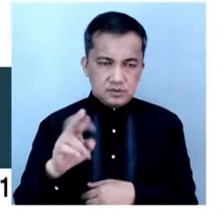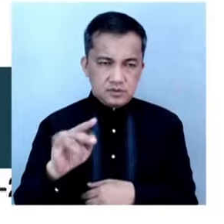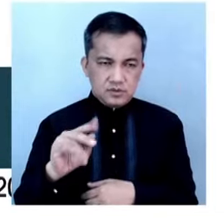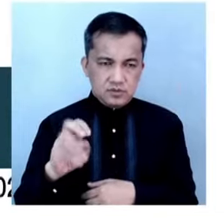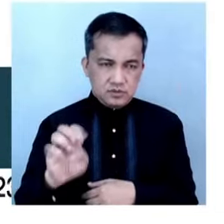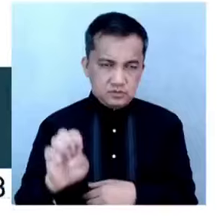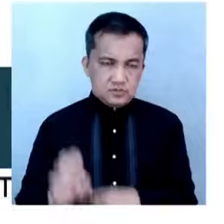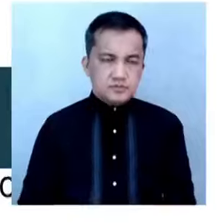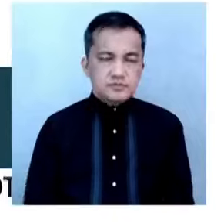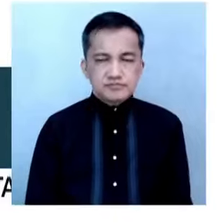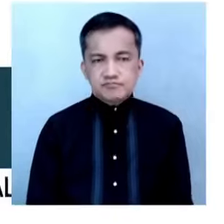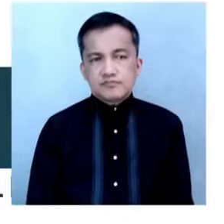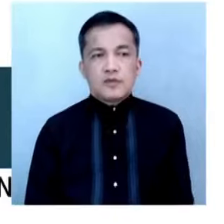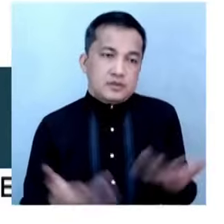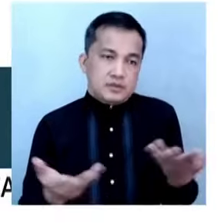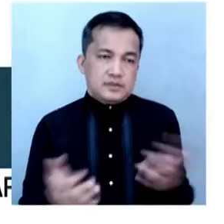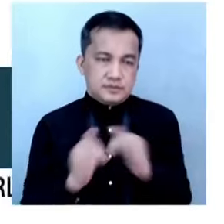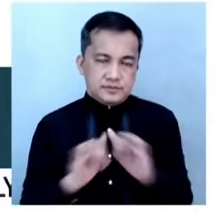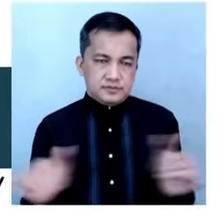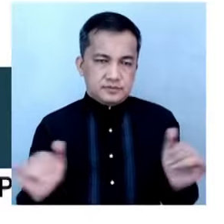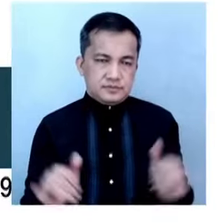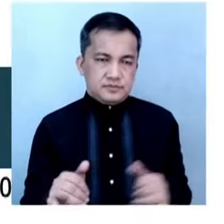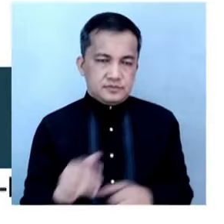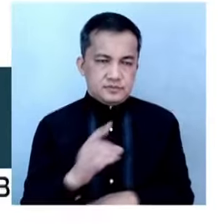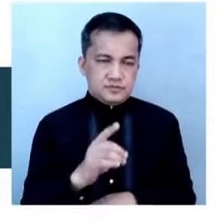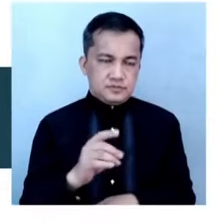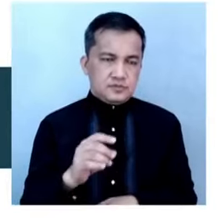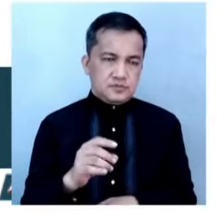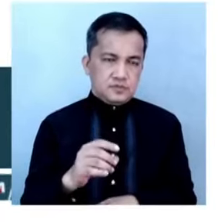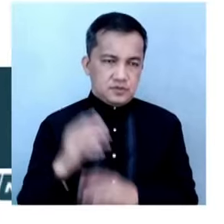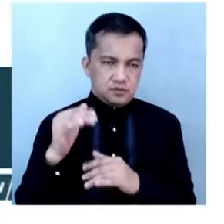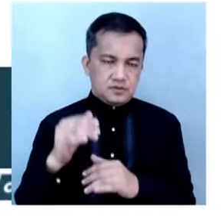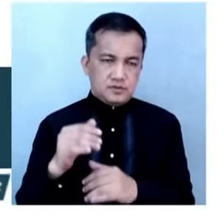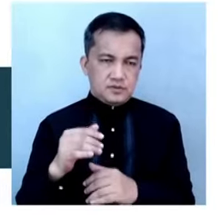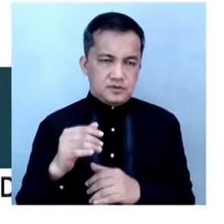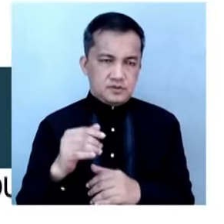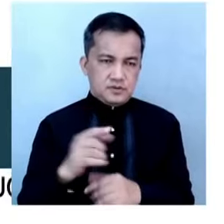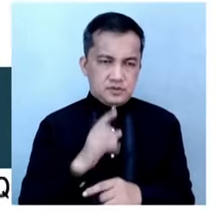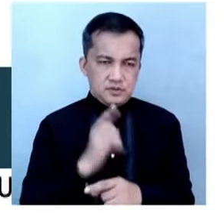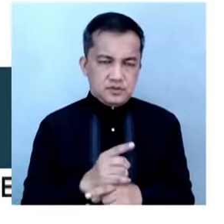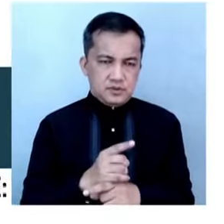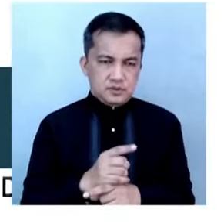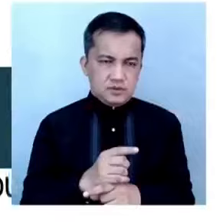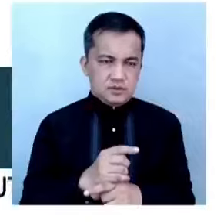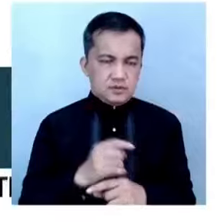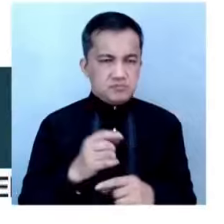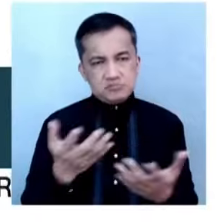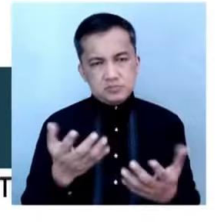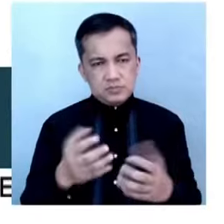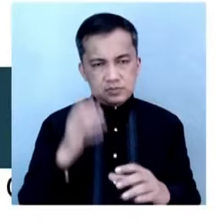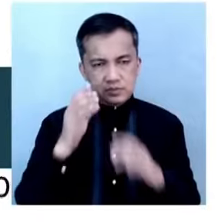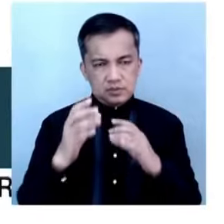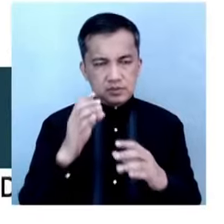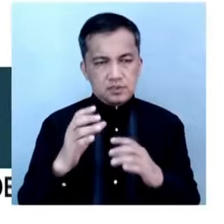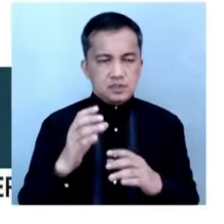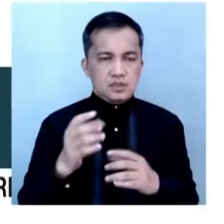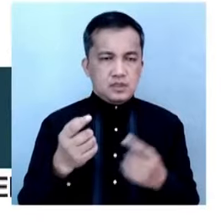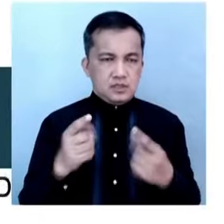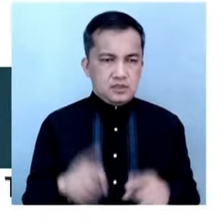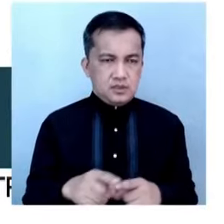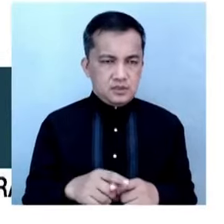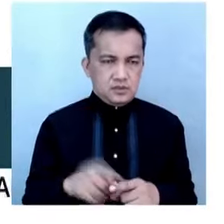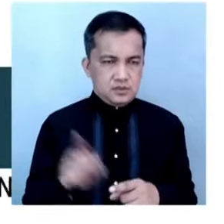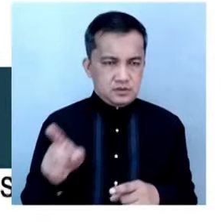right, we're going to have to leave it at that. Our hope really is for, you know, any miscommunication that may have occurred, for